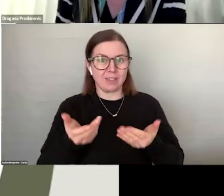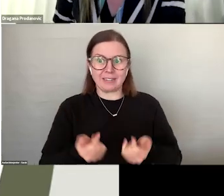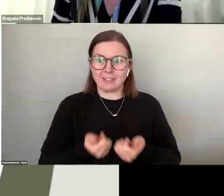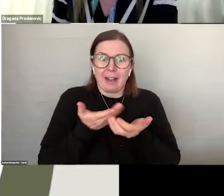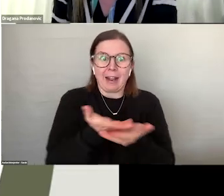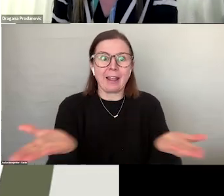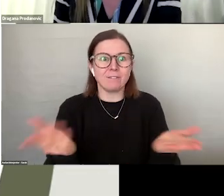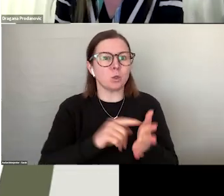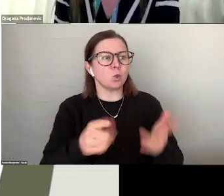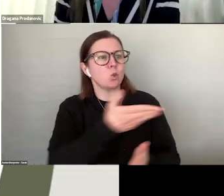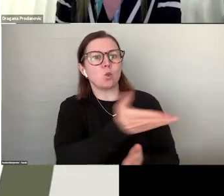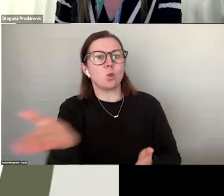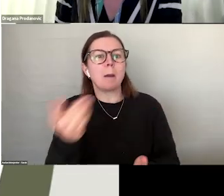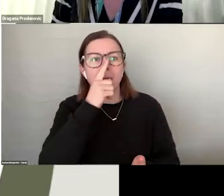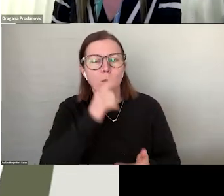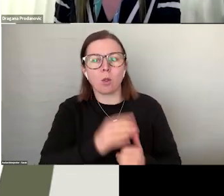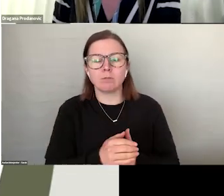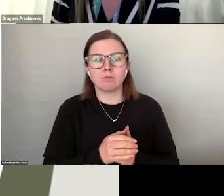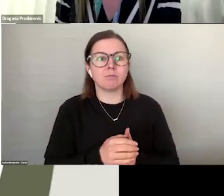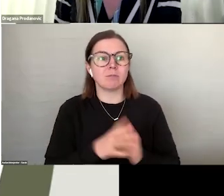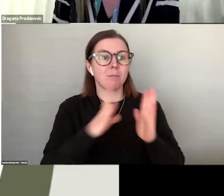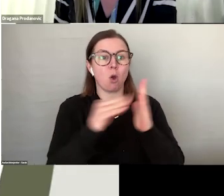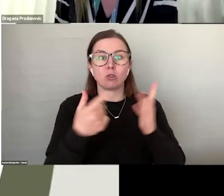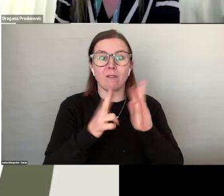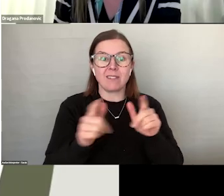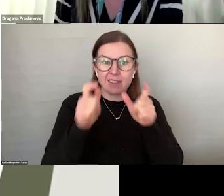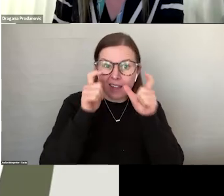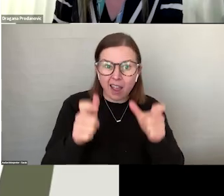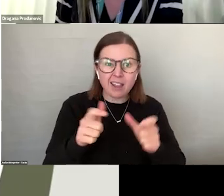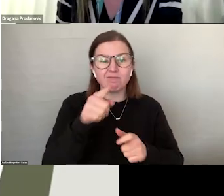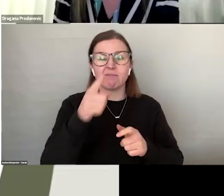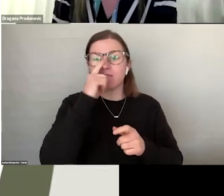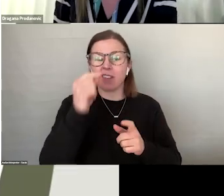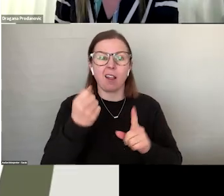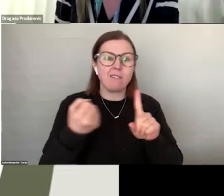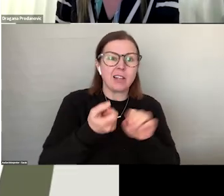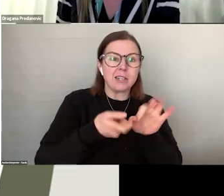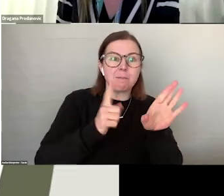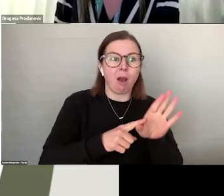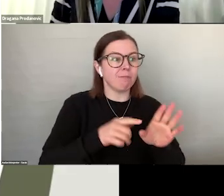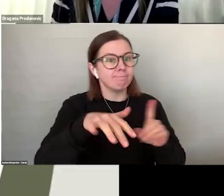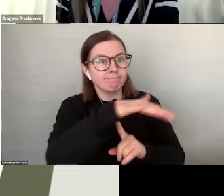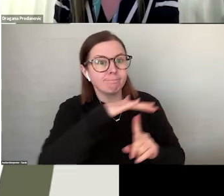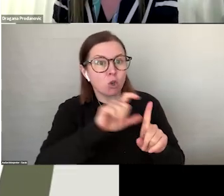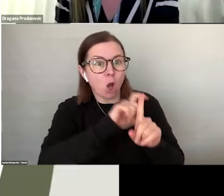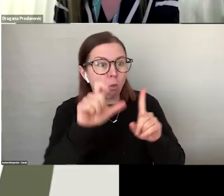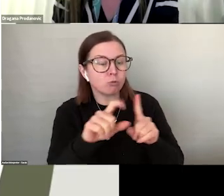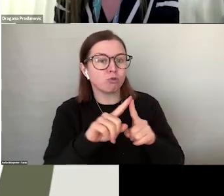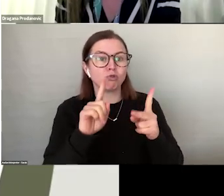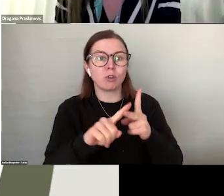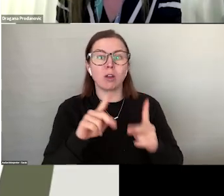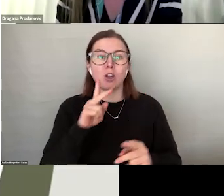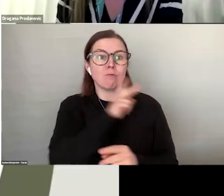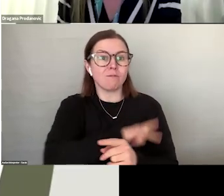population. Models of care can vary and be influenced by things like local culture, by professional and